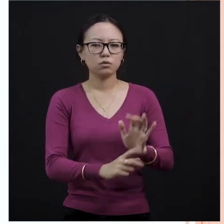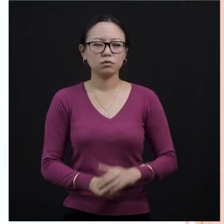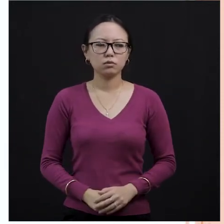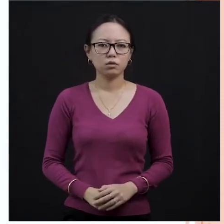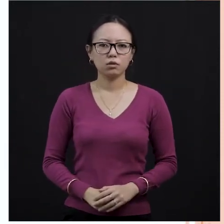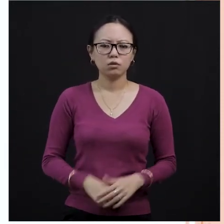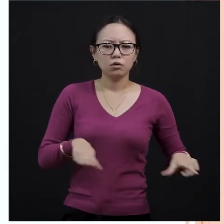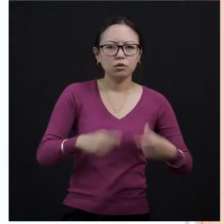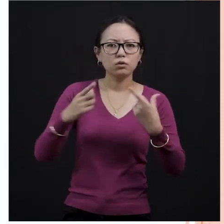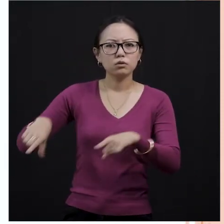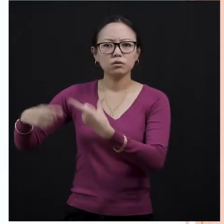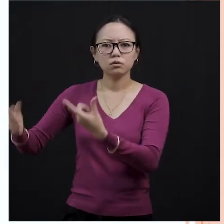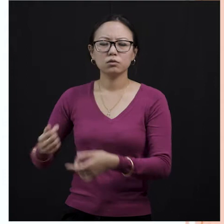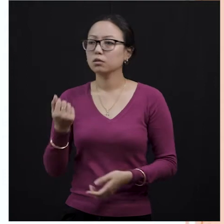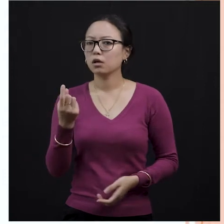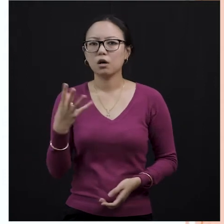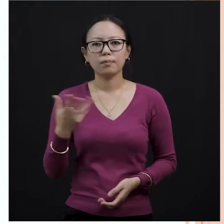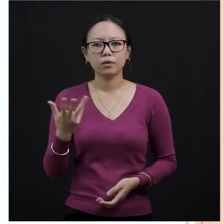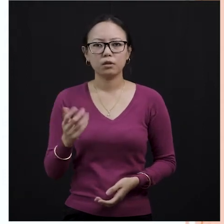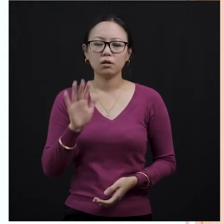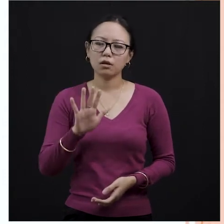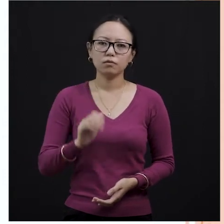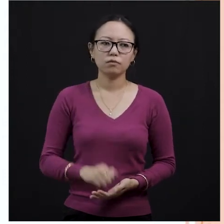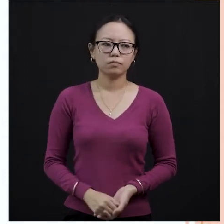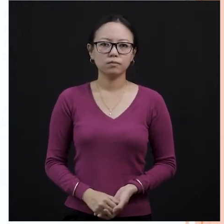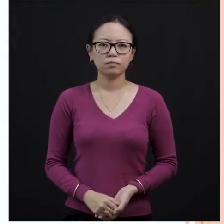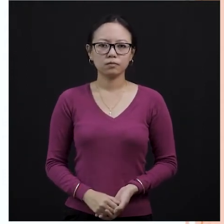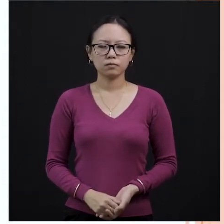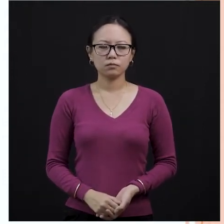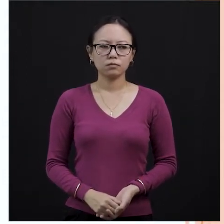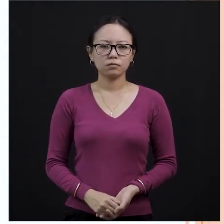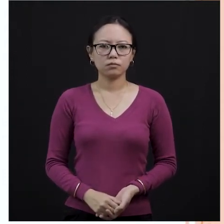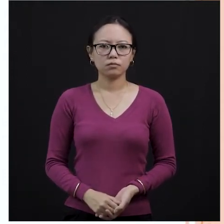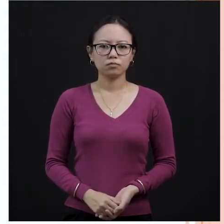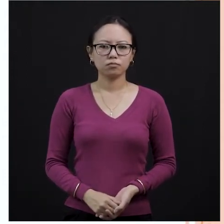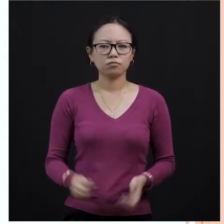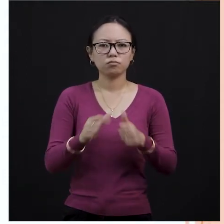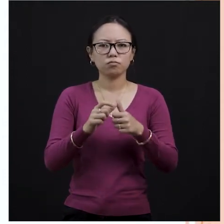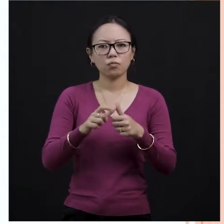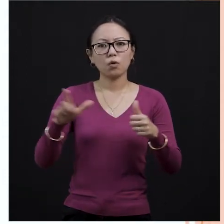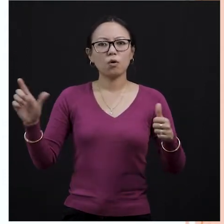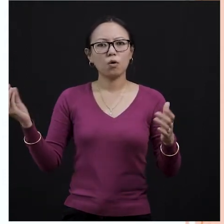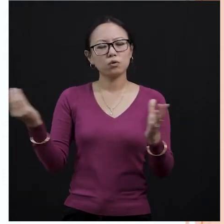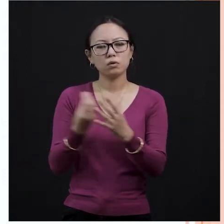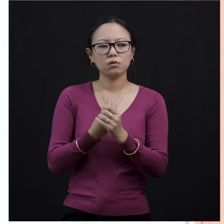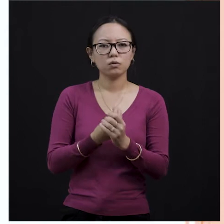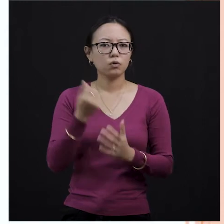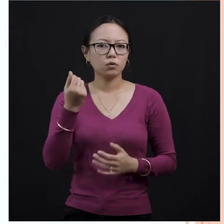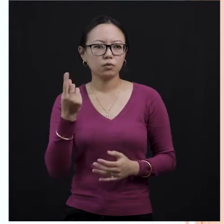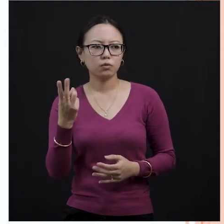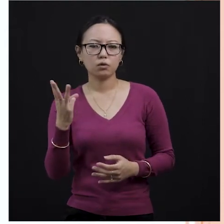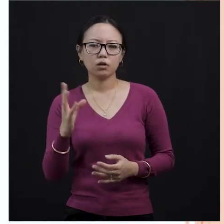many trees are there? All right? How many trees? So let's count together again. We will start counting